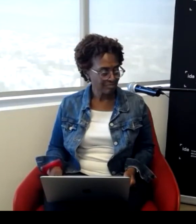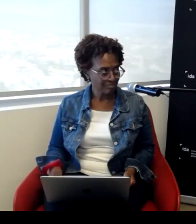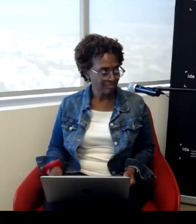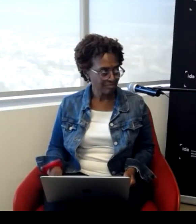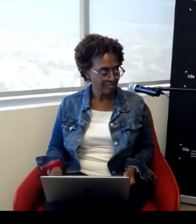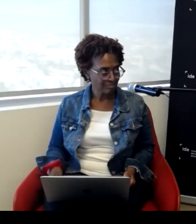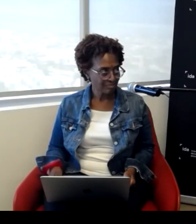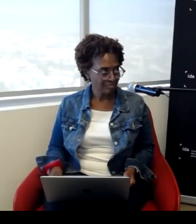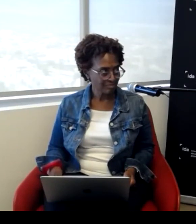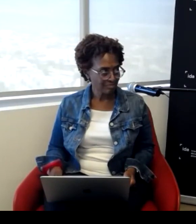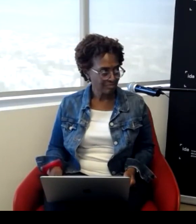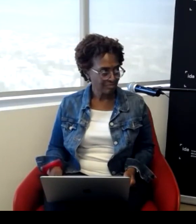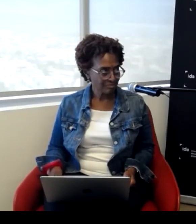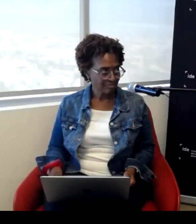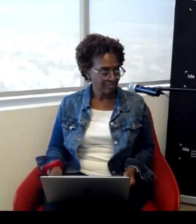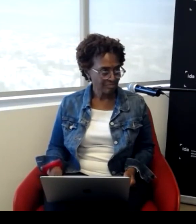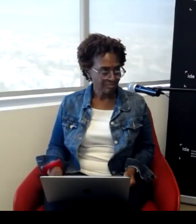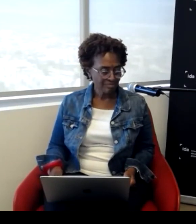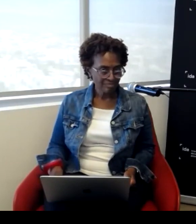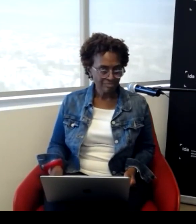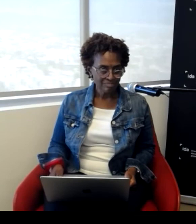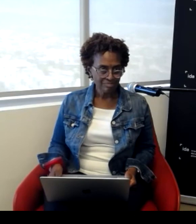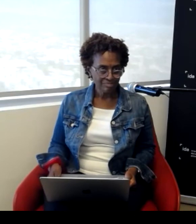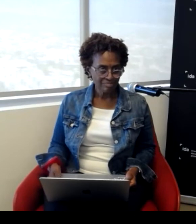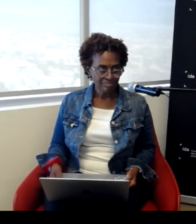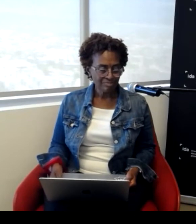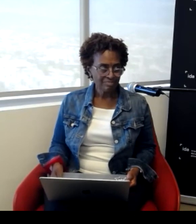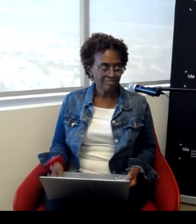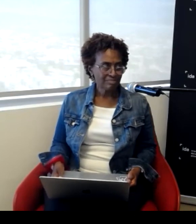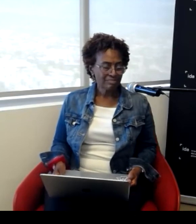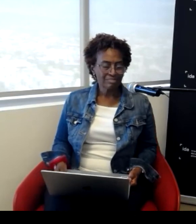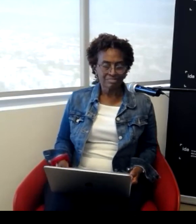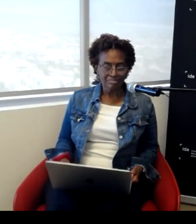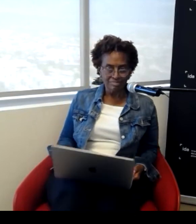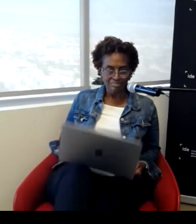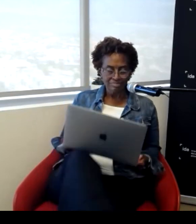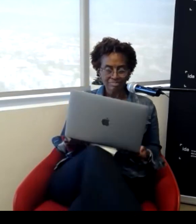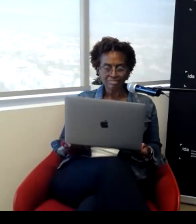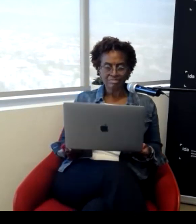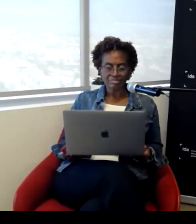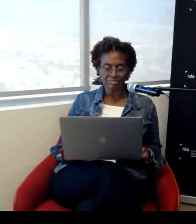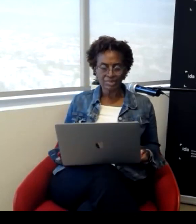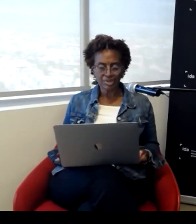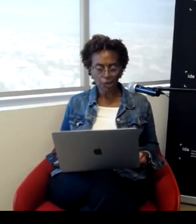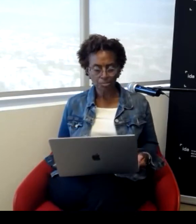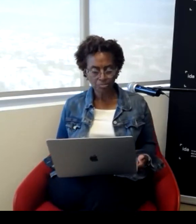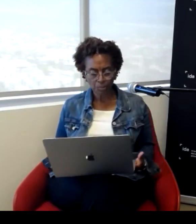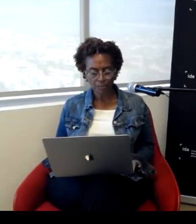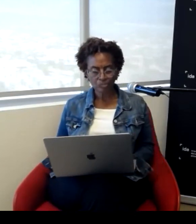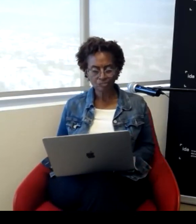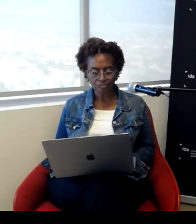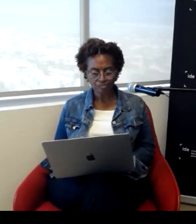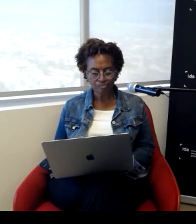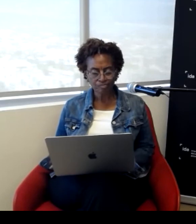chat so this conversation can continue. Thank you all so much. Muchas gracias, Juliana, por contestar las